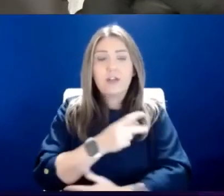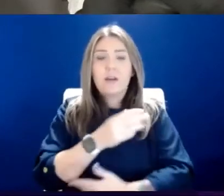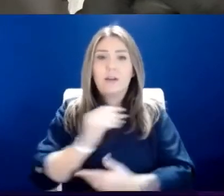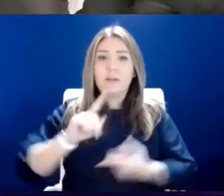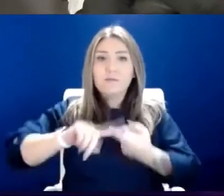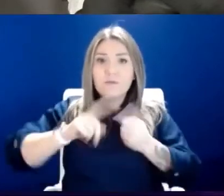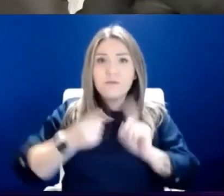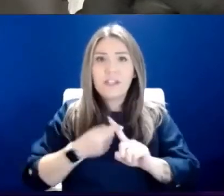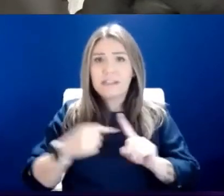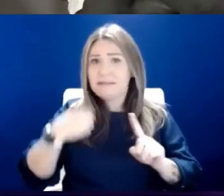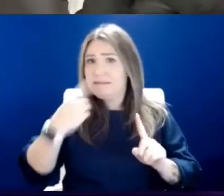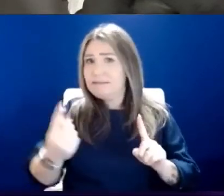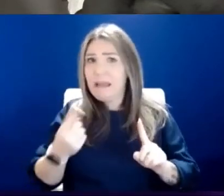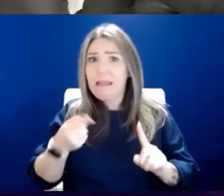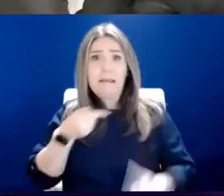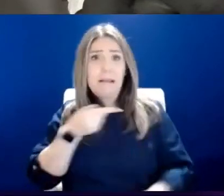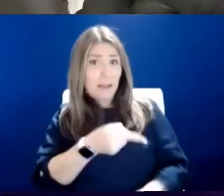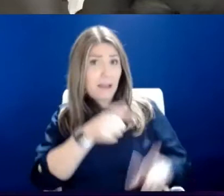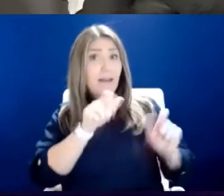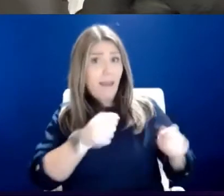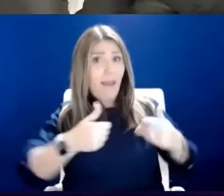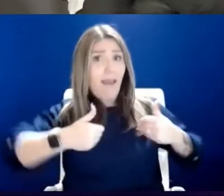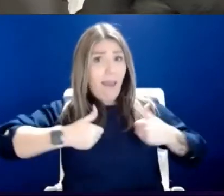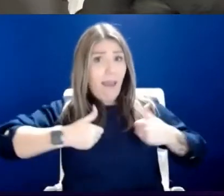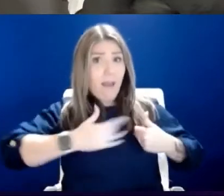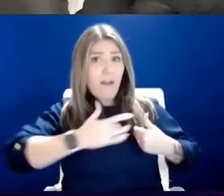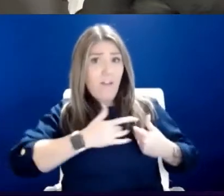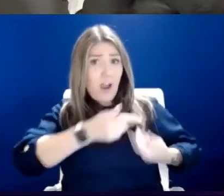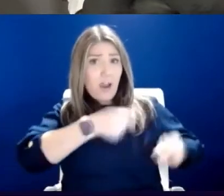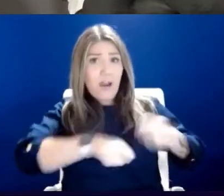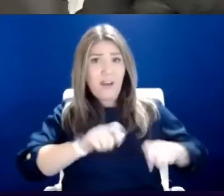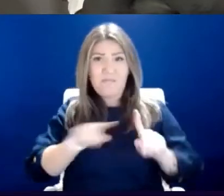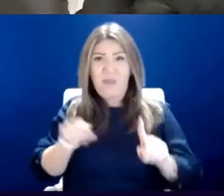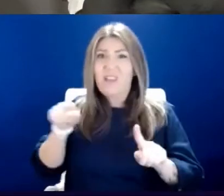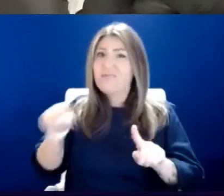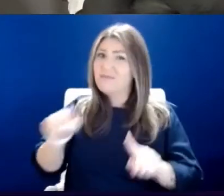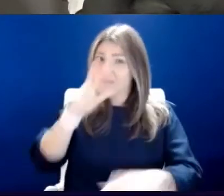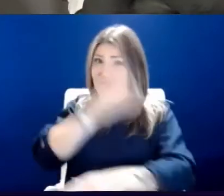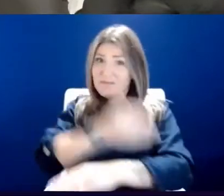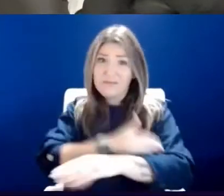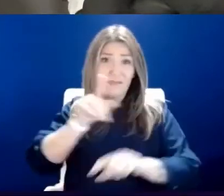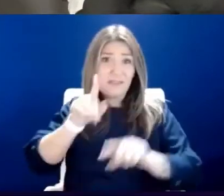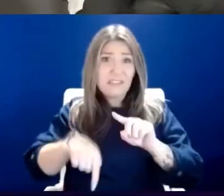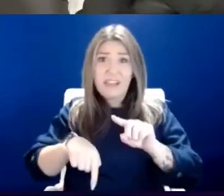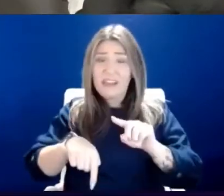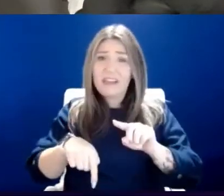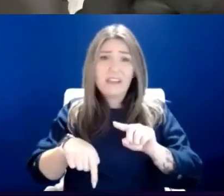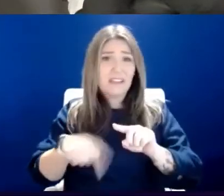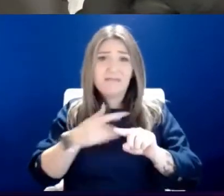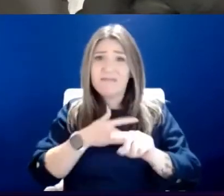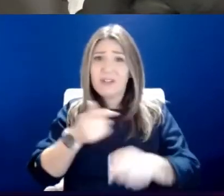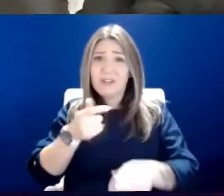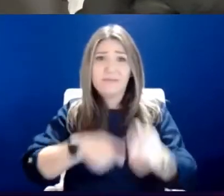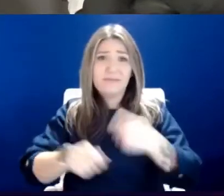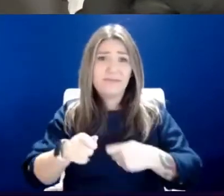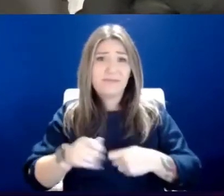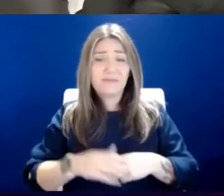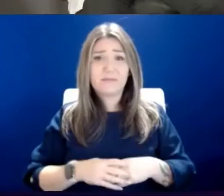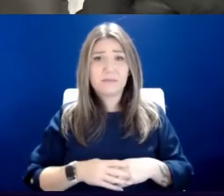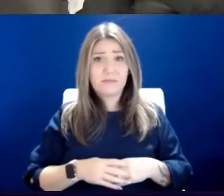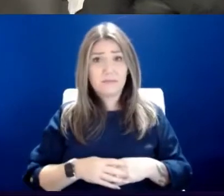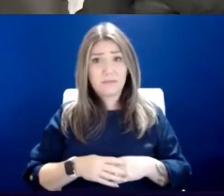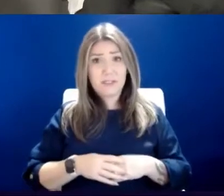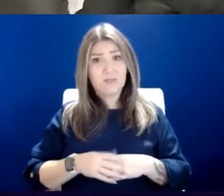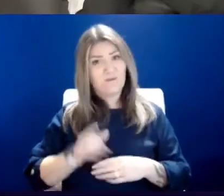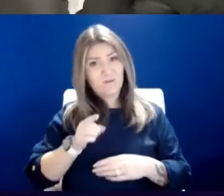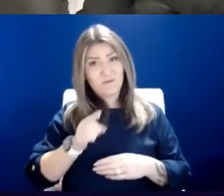that he was eligible for the heart, but his son wasn't eligible for the heart. Have you ever been in a situation